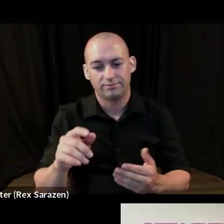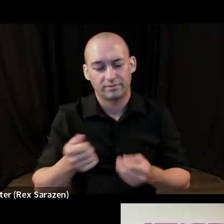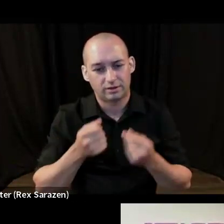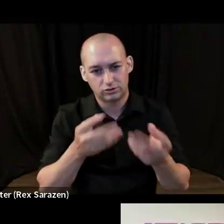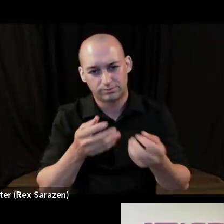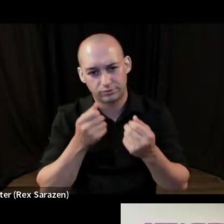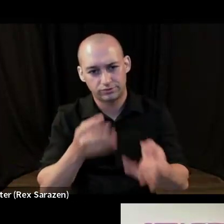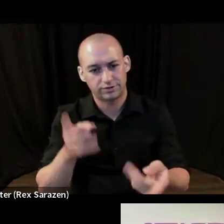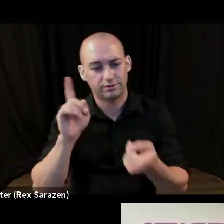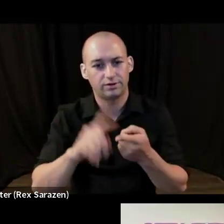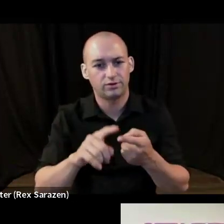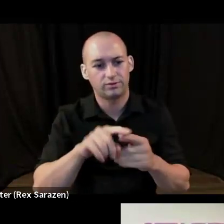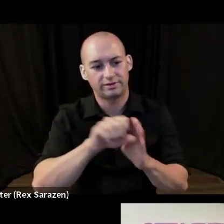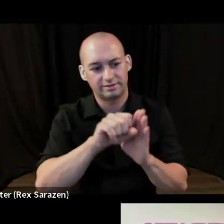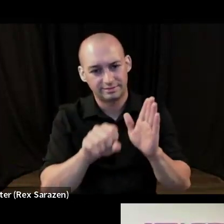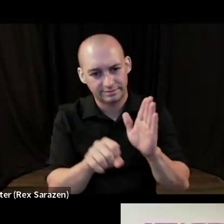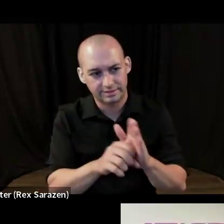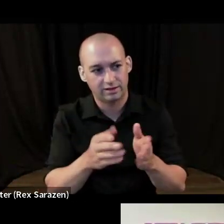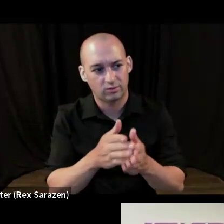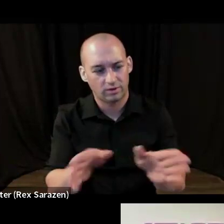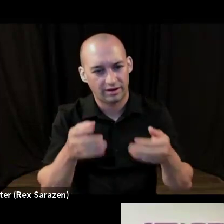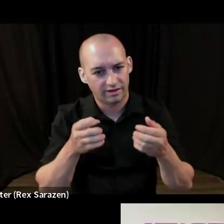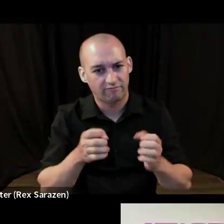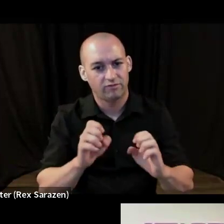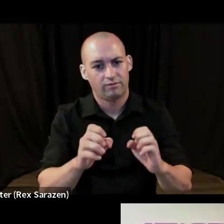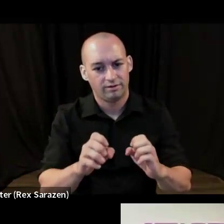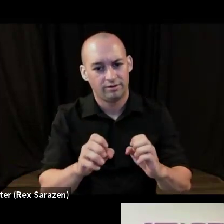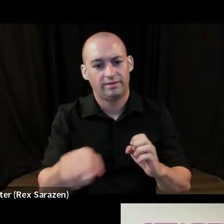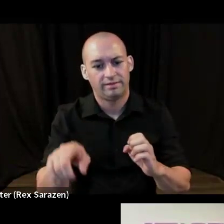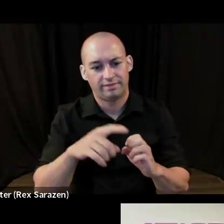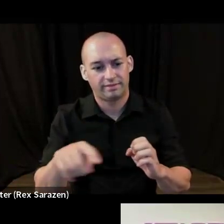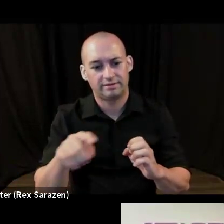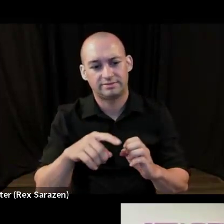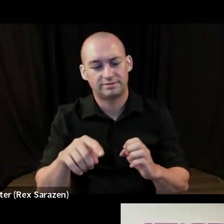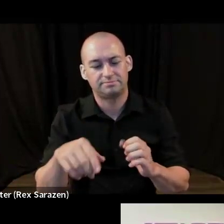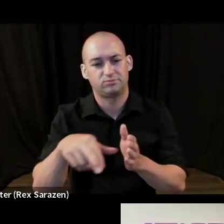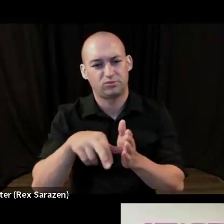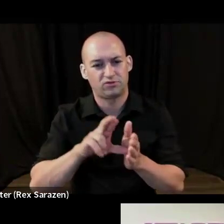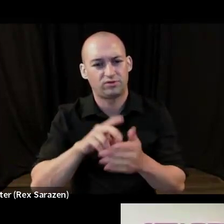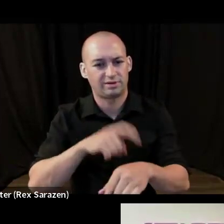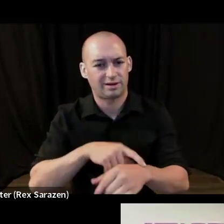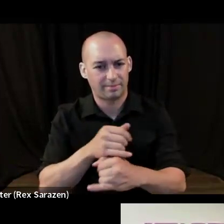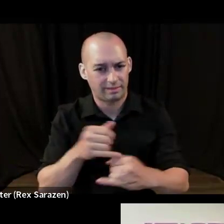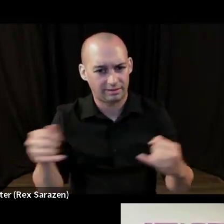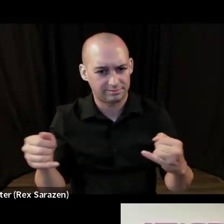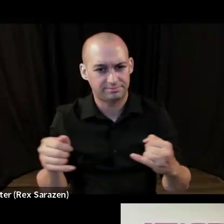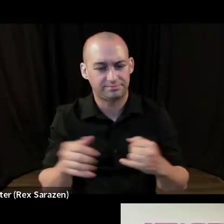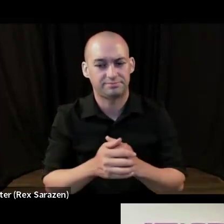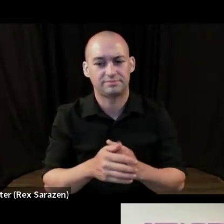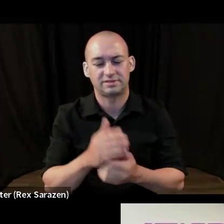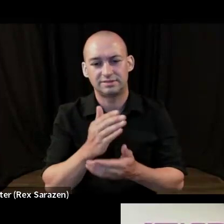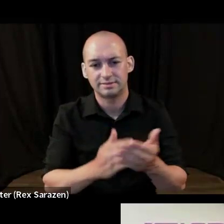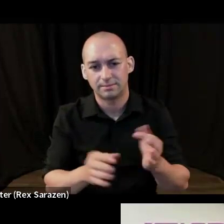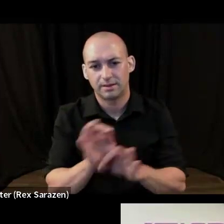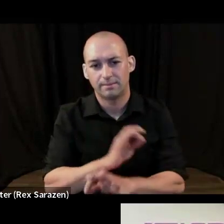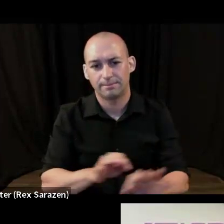the statewide effort. We'll go over the timeline and some of the key